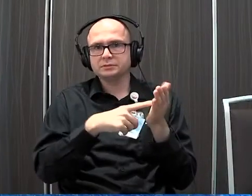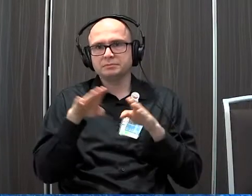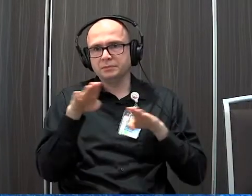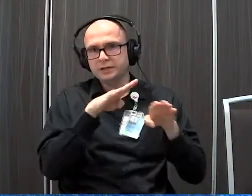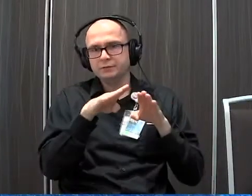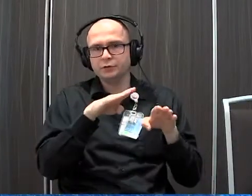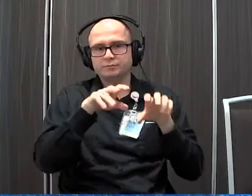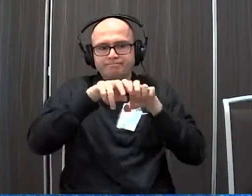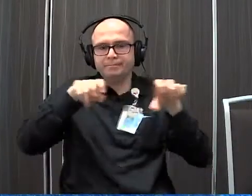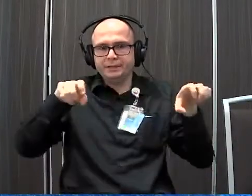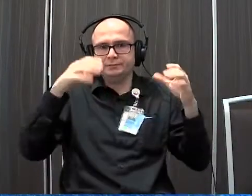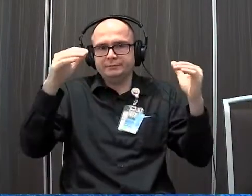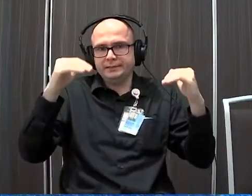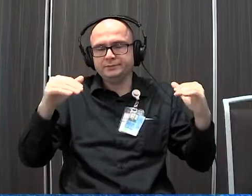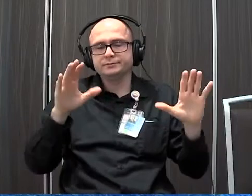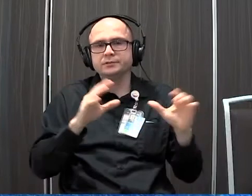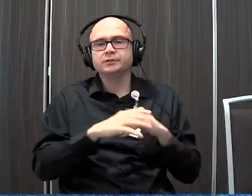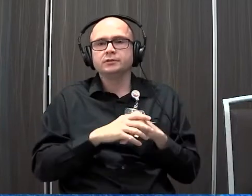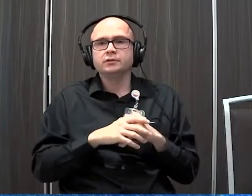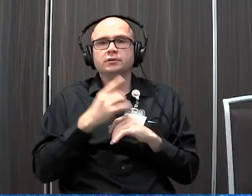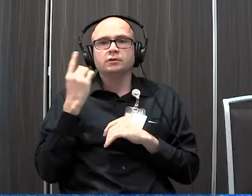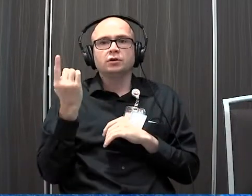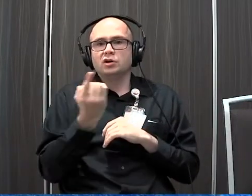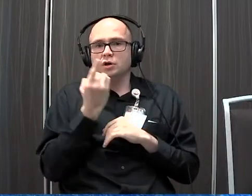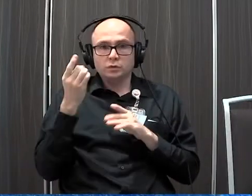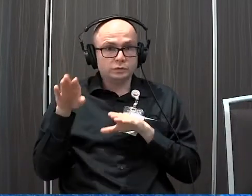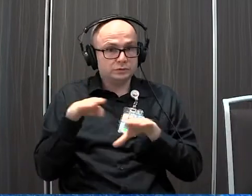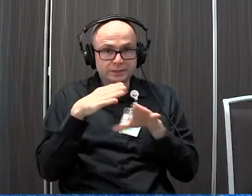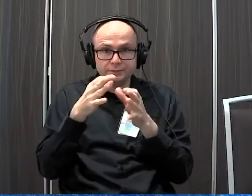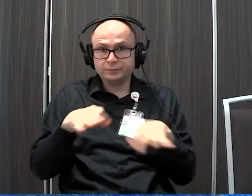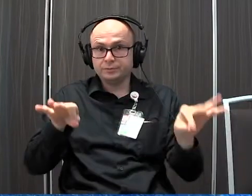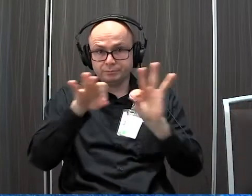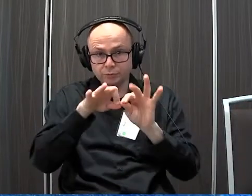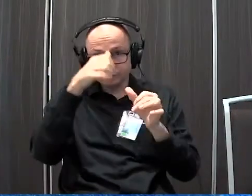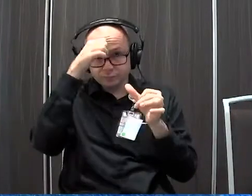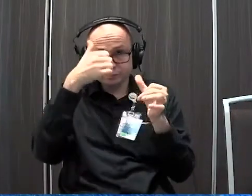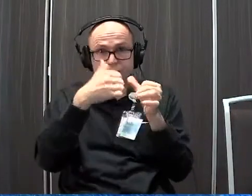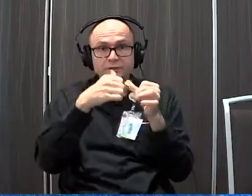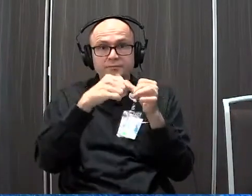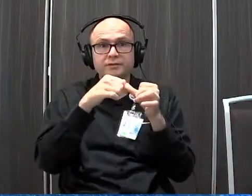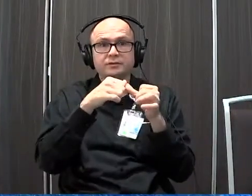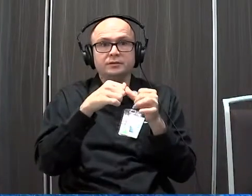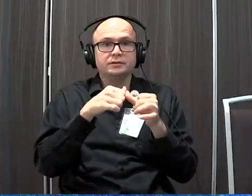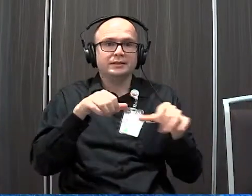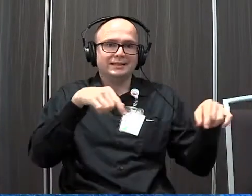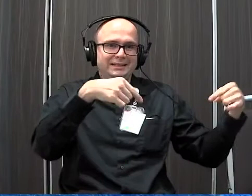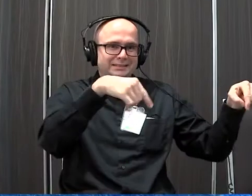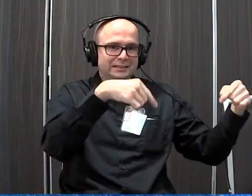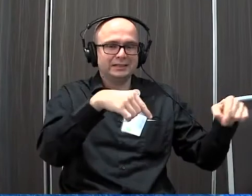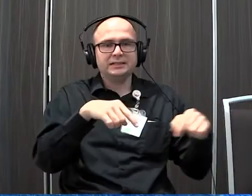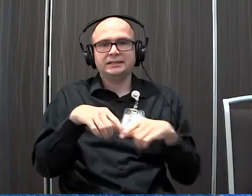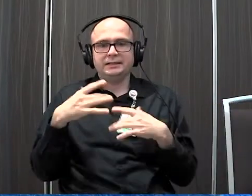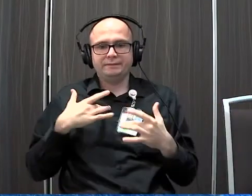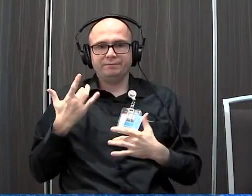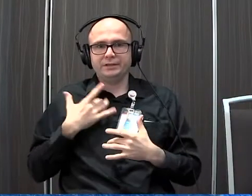panel next. But always with behavior, it's important to consider pain, anxiety, and sensory issues. And